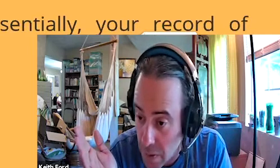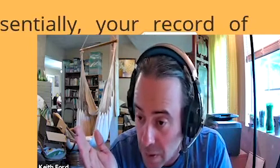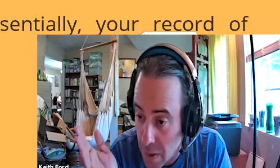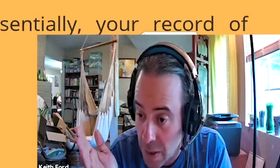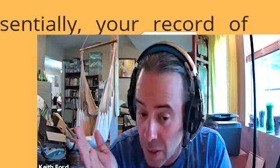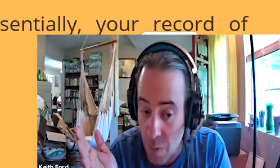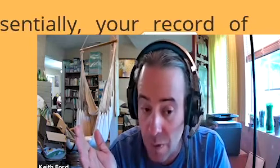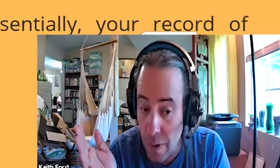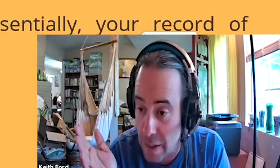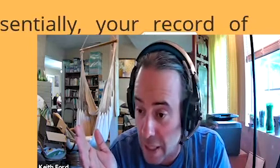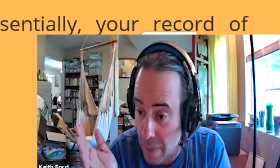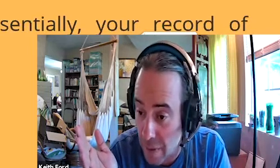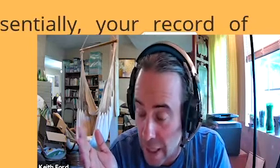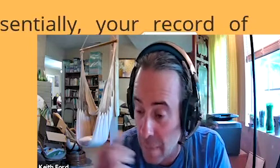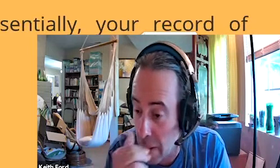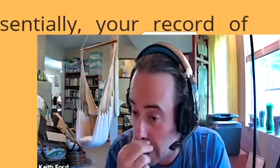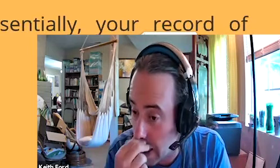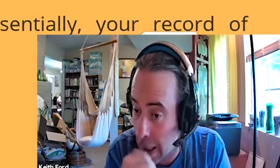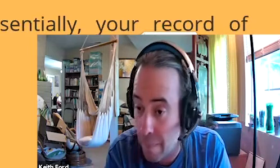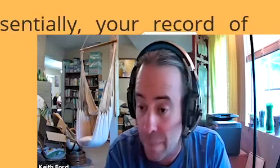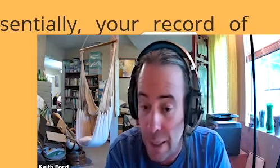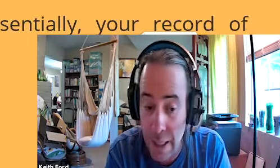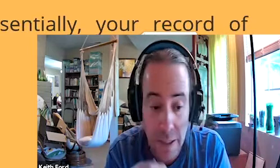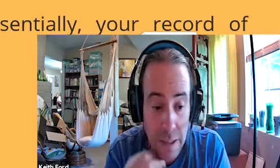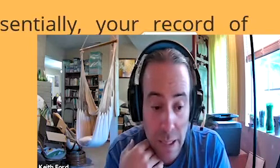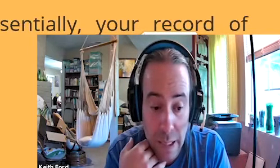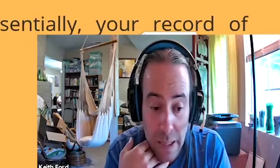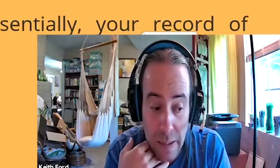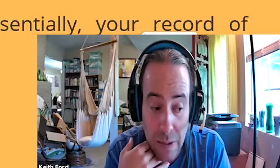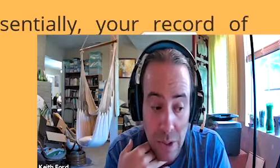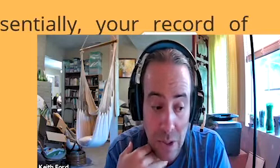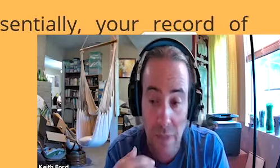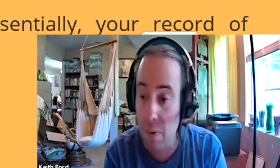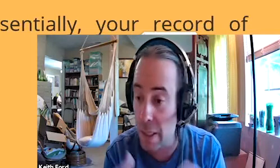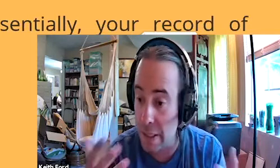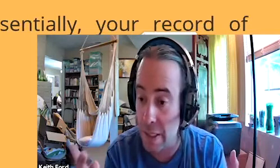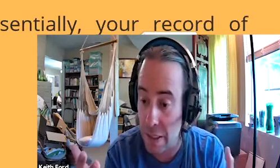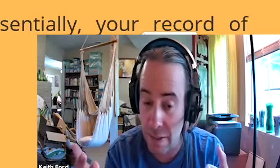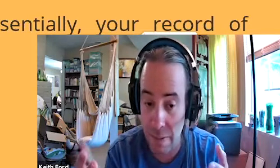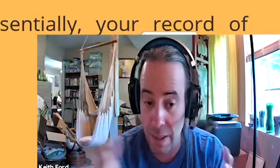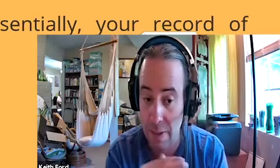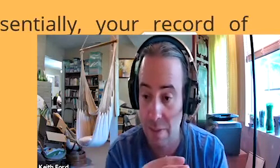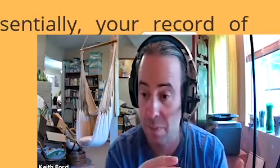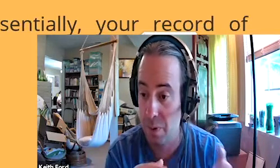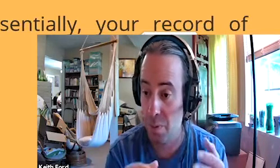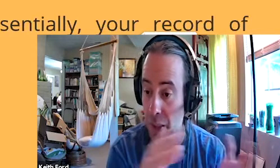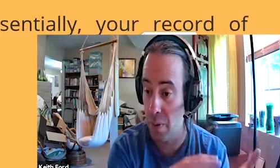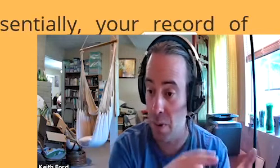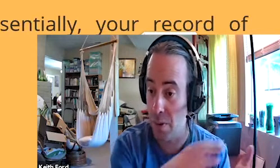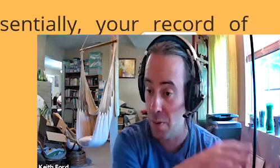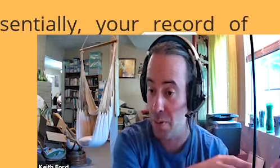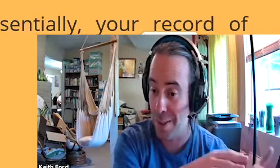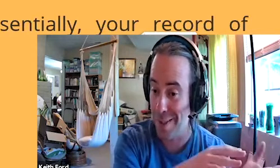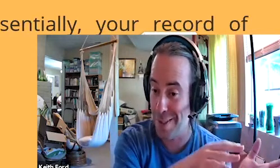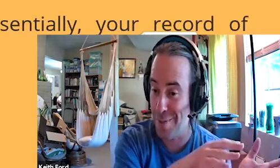13 years. So we're very excited about that. And just to give you an idea, and not to toot my